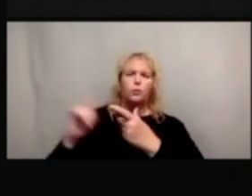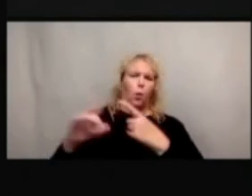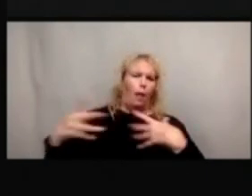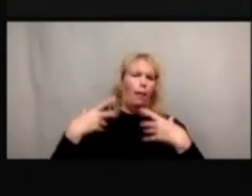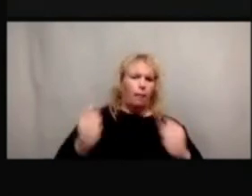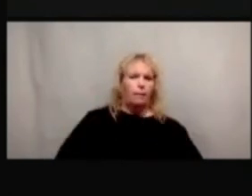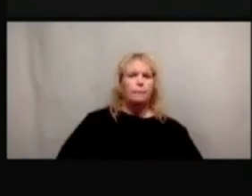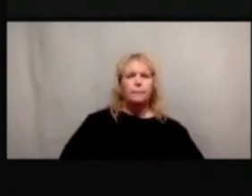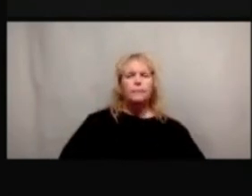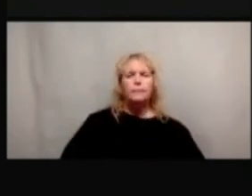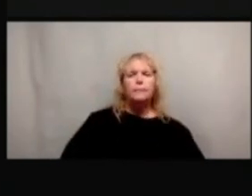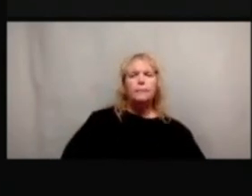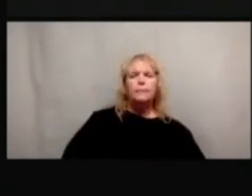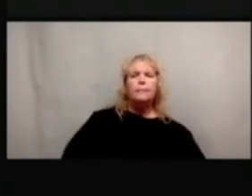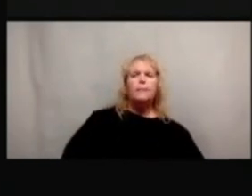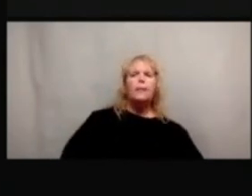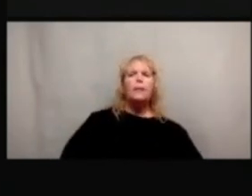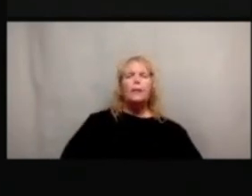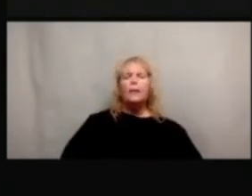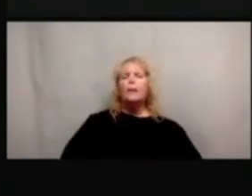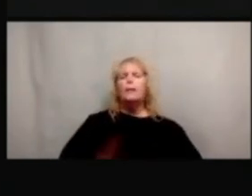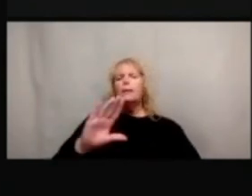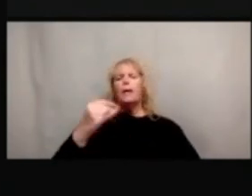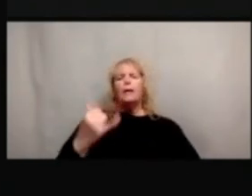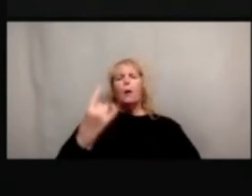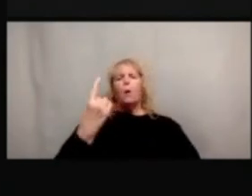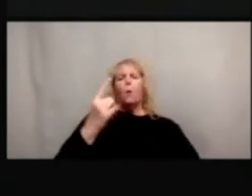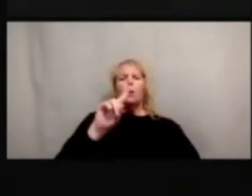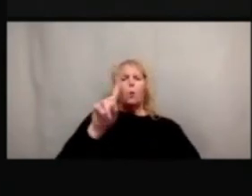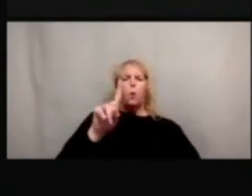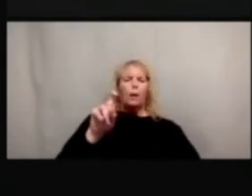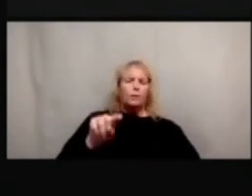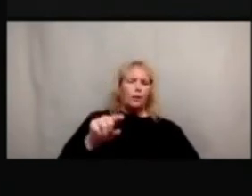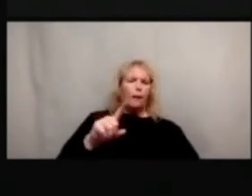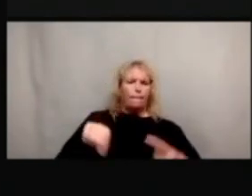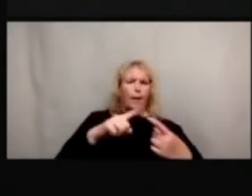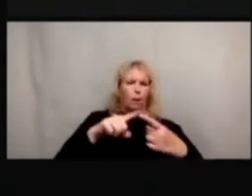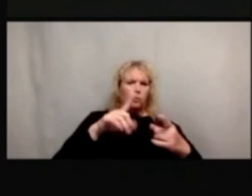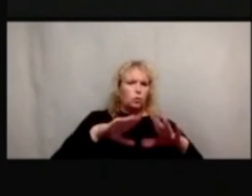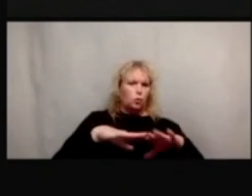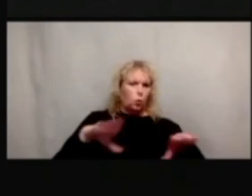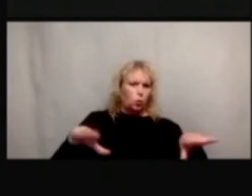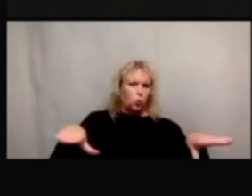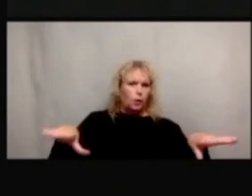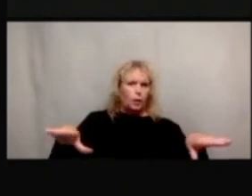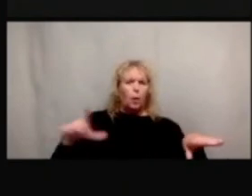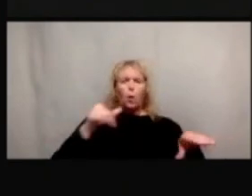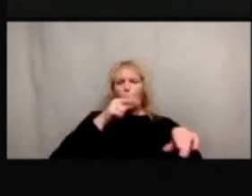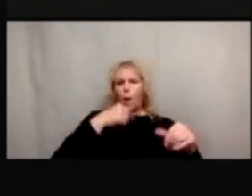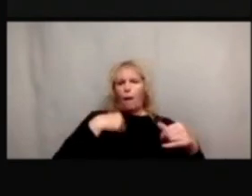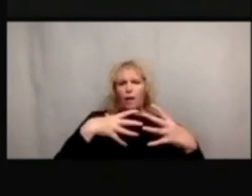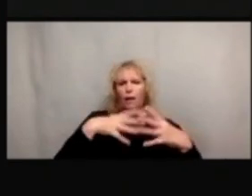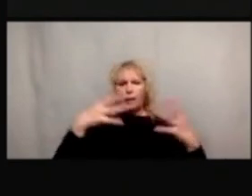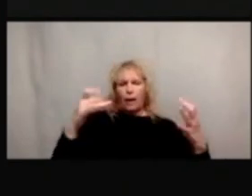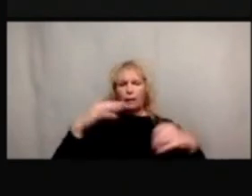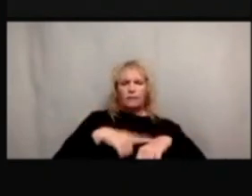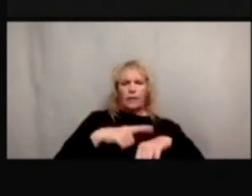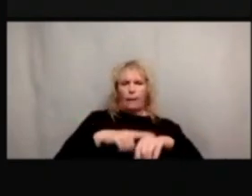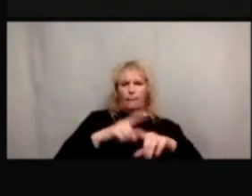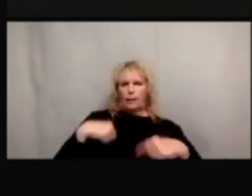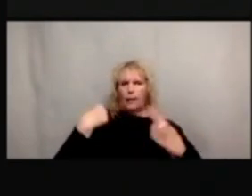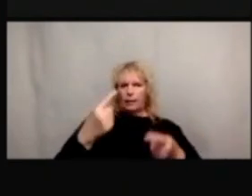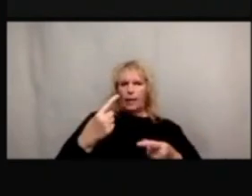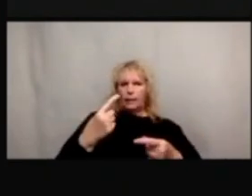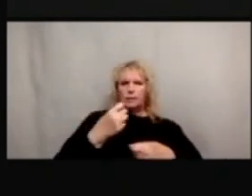So Dr. Damian, we got a question for you about children specifically who've spent quite a bit of time in the last year